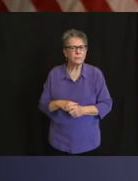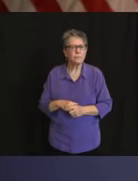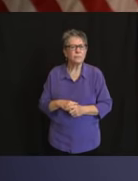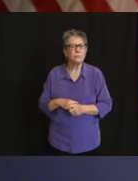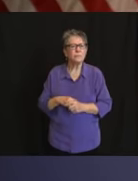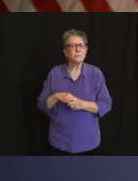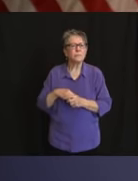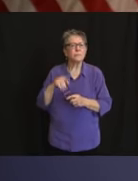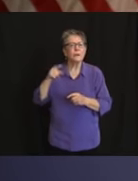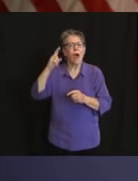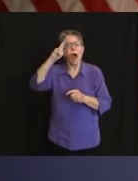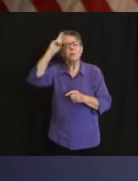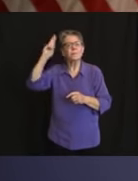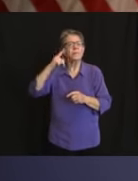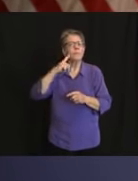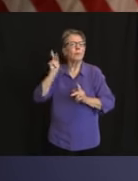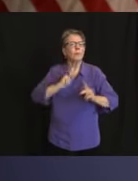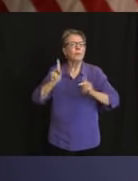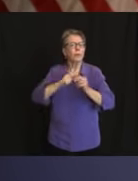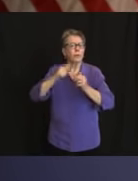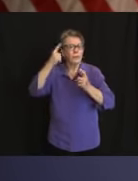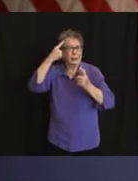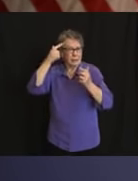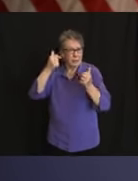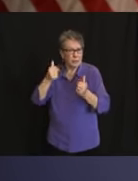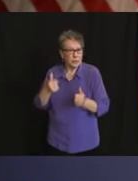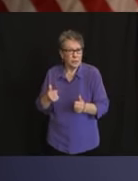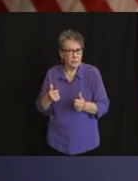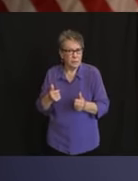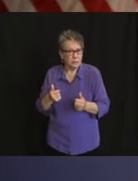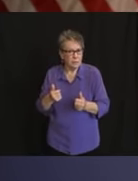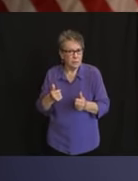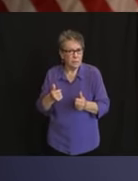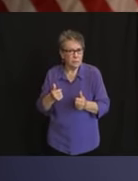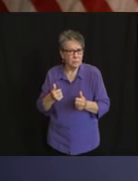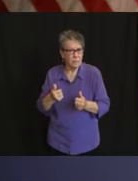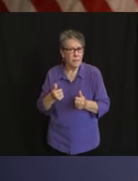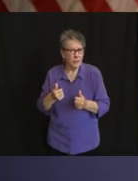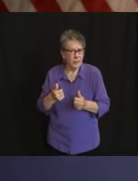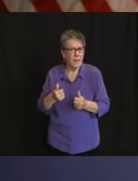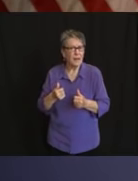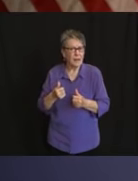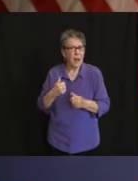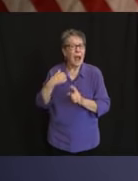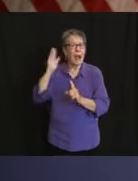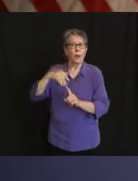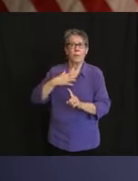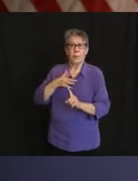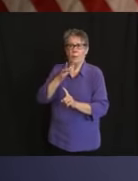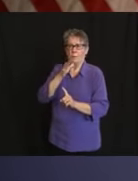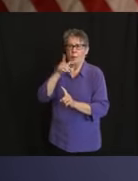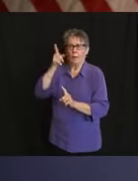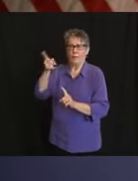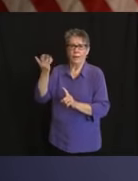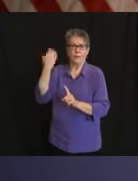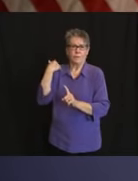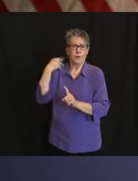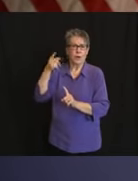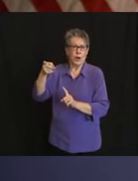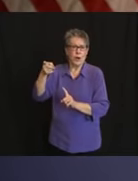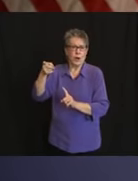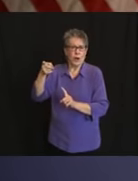passed sadly in 2008, and so but we lived it. But you've not only got, and it's not just